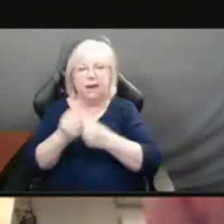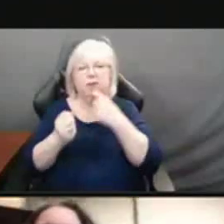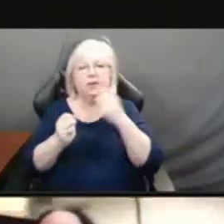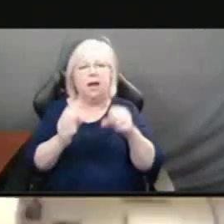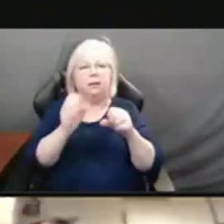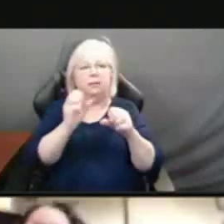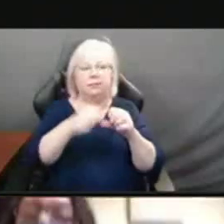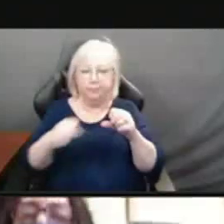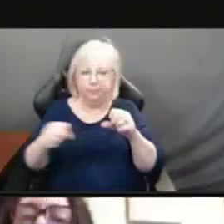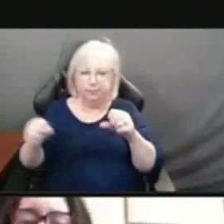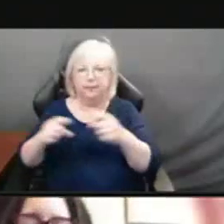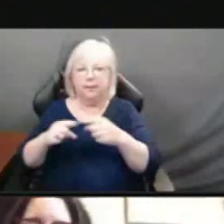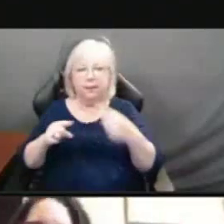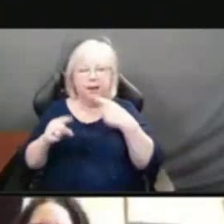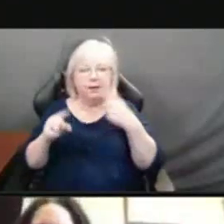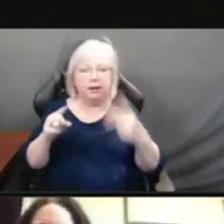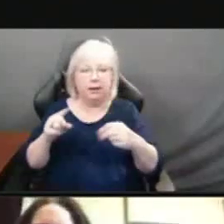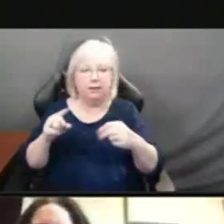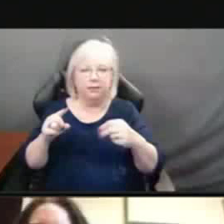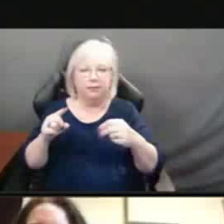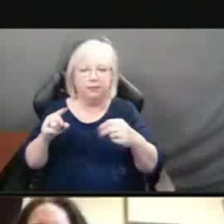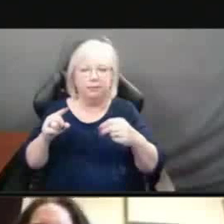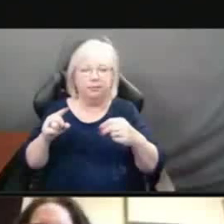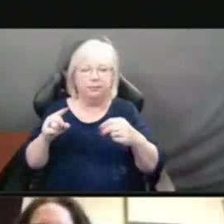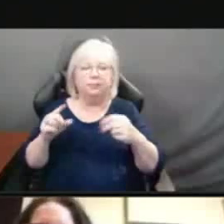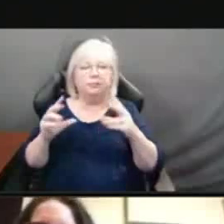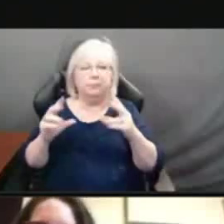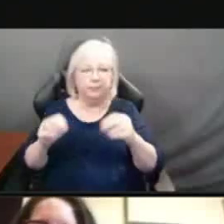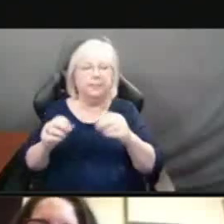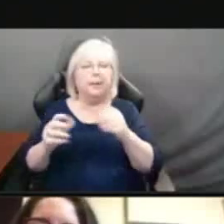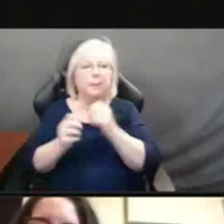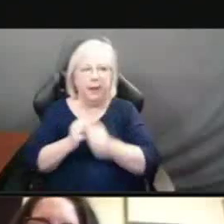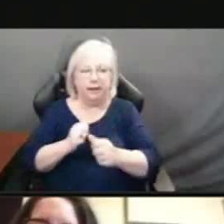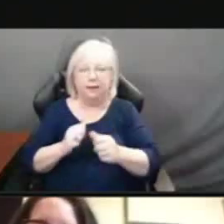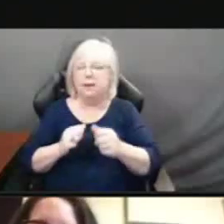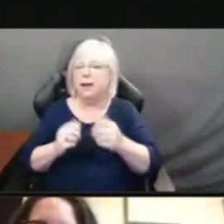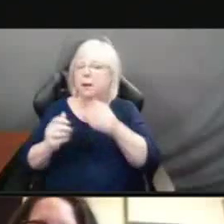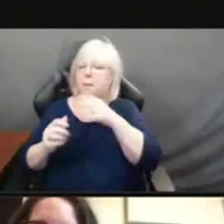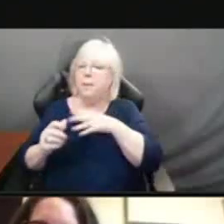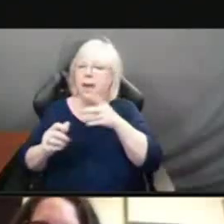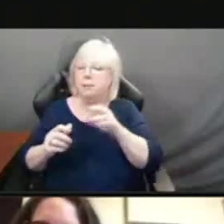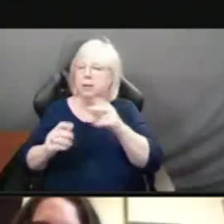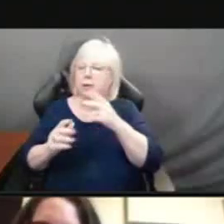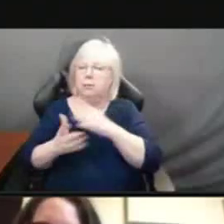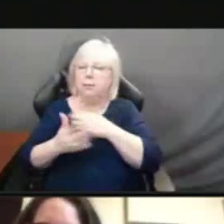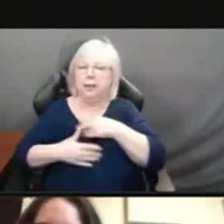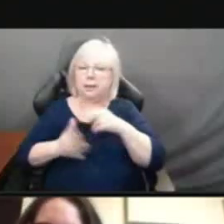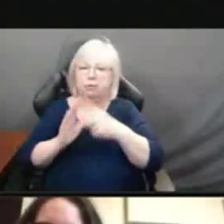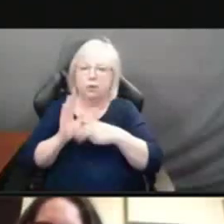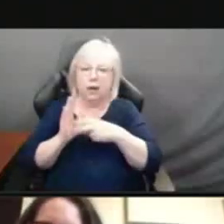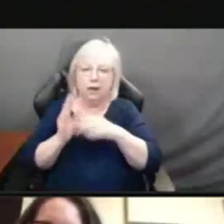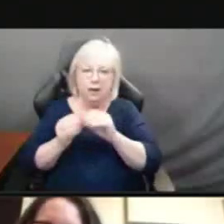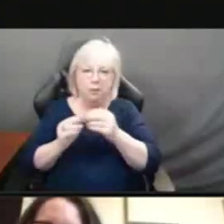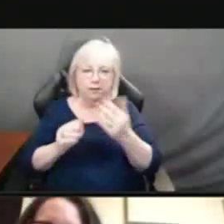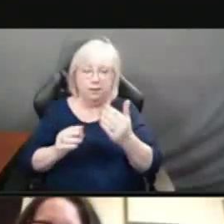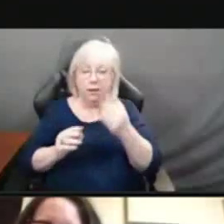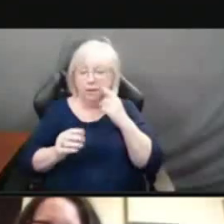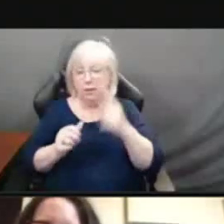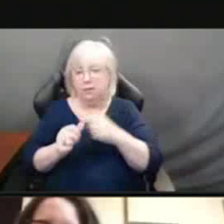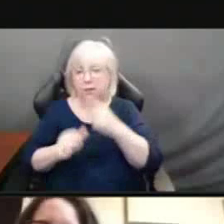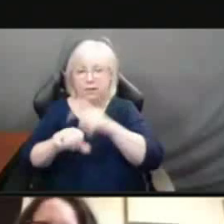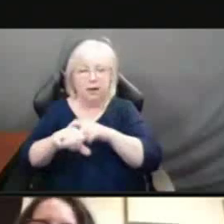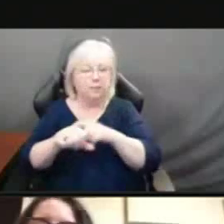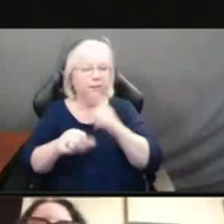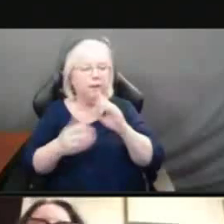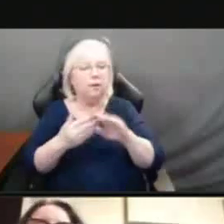aye. Aye. All those opposed, please say nay. Ayes have it. Madam Clerk, if you would, please read item number 15 for the first time. An